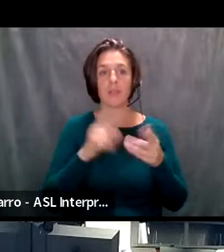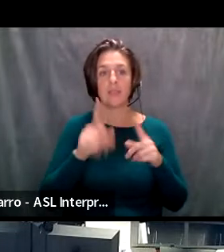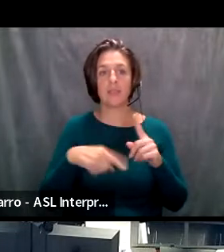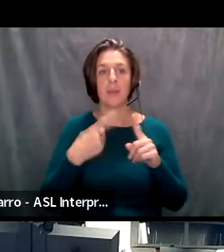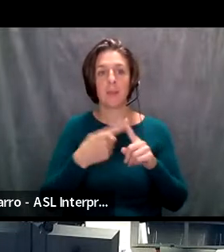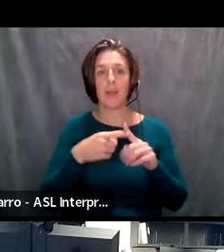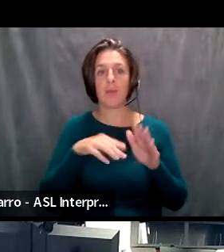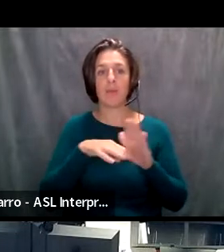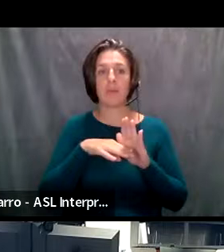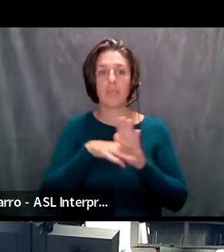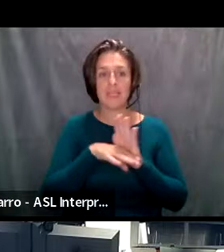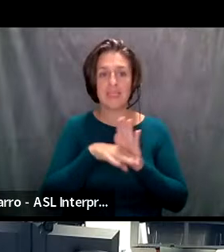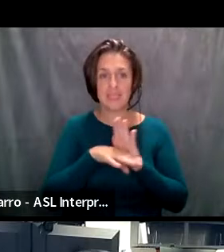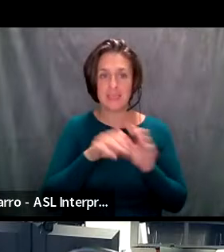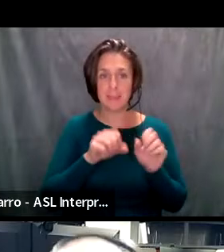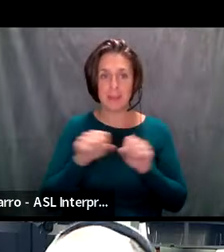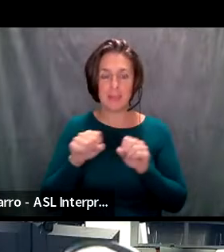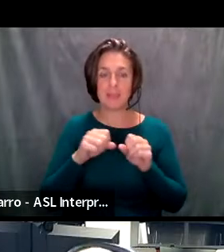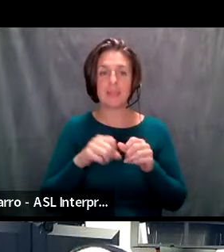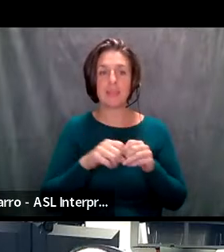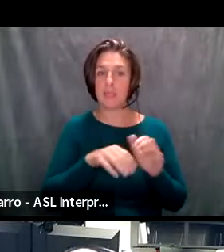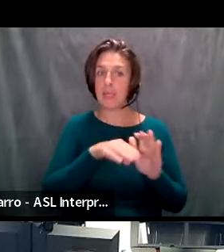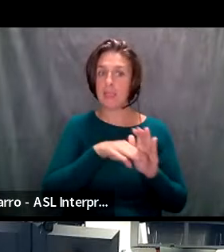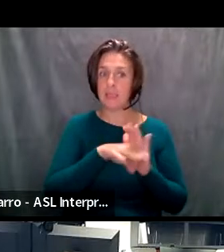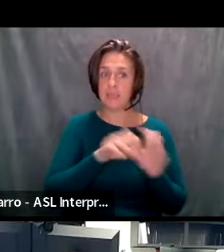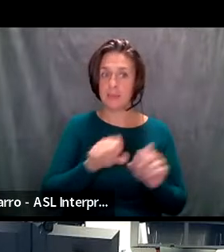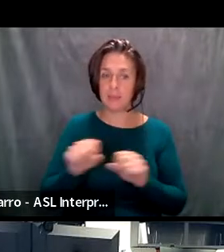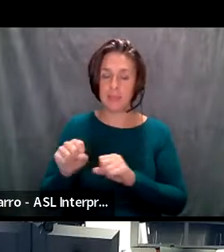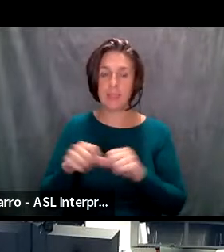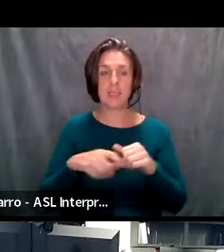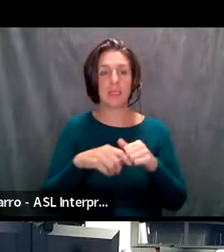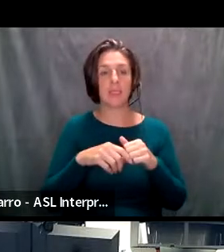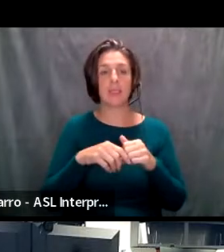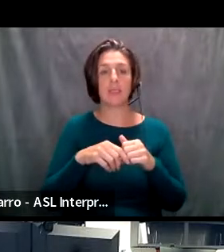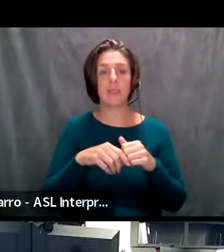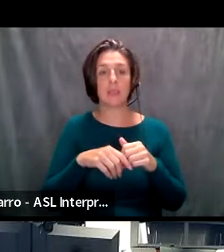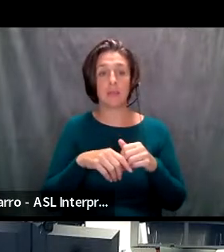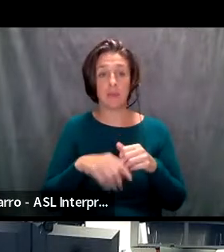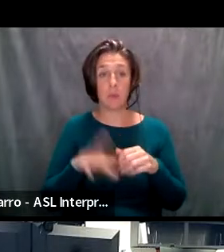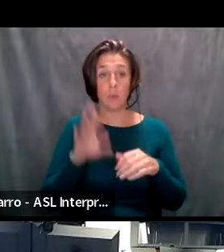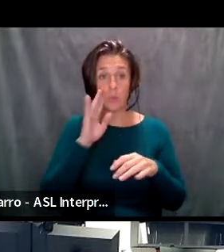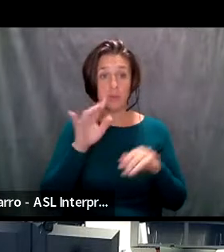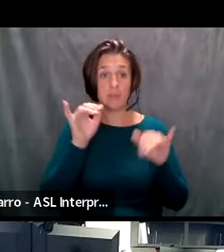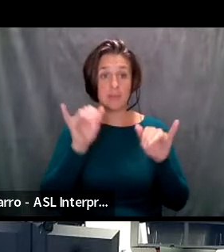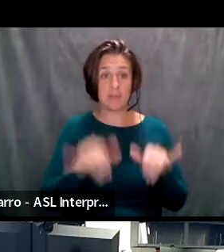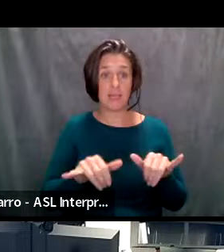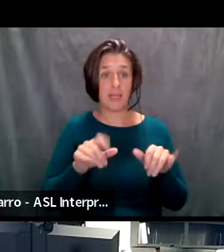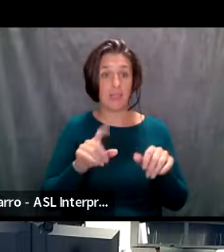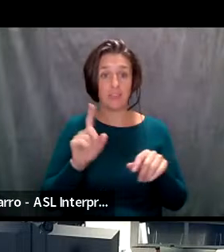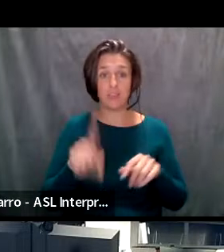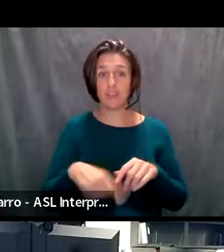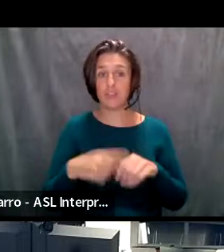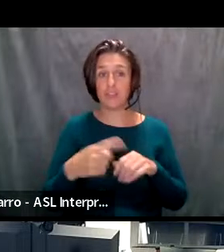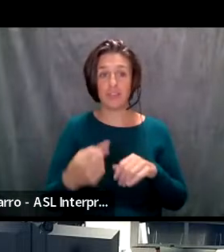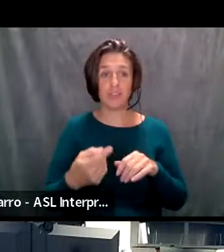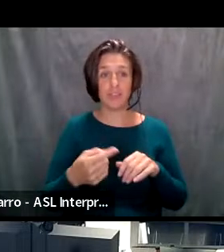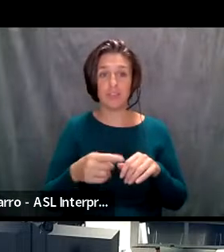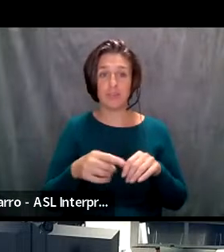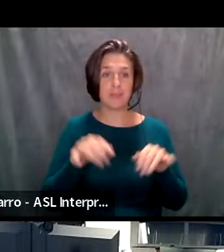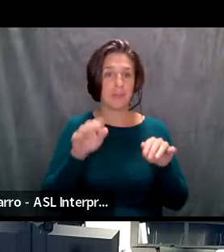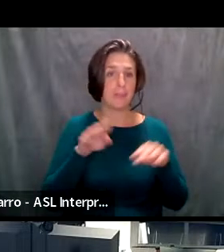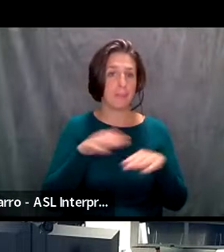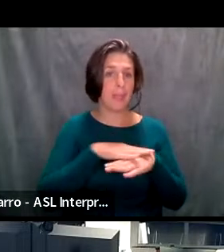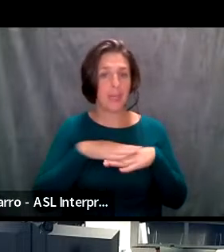accessibility. In terms of accessibility, is it going to stay just to the basic